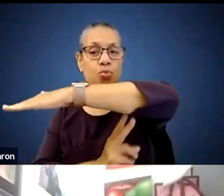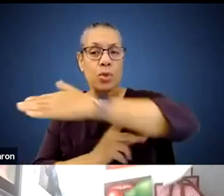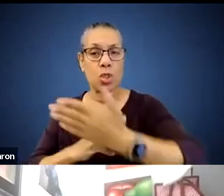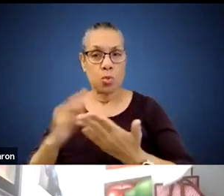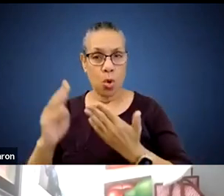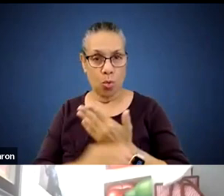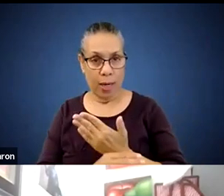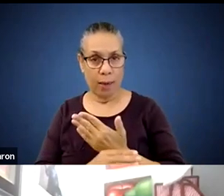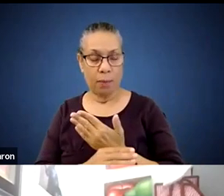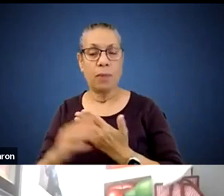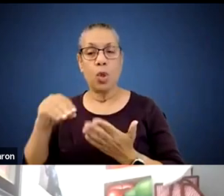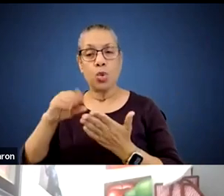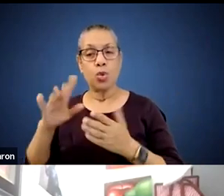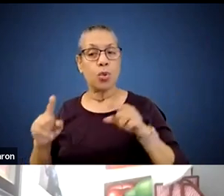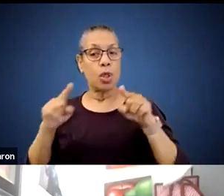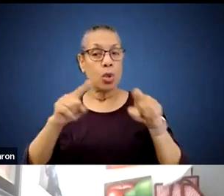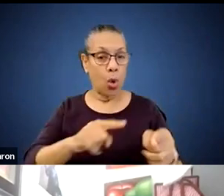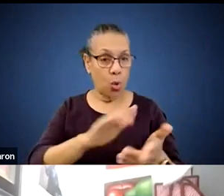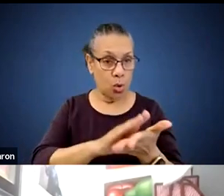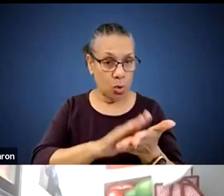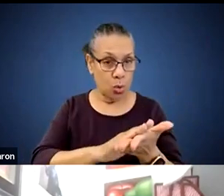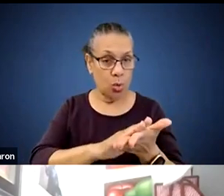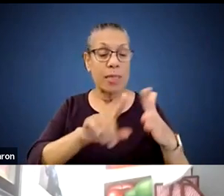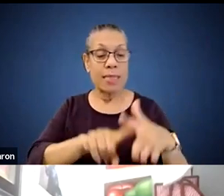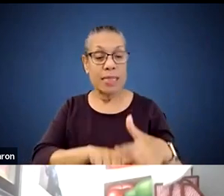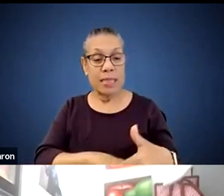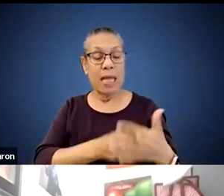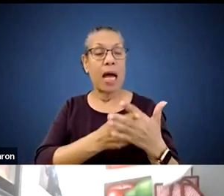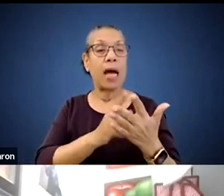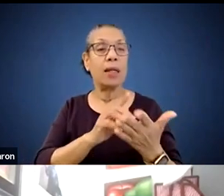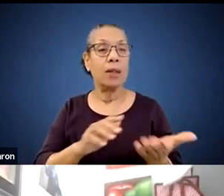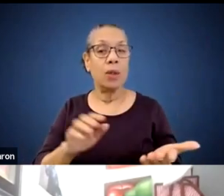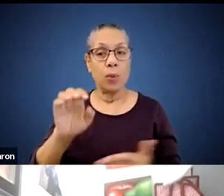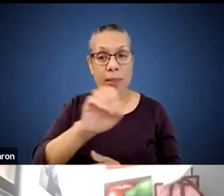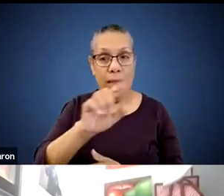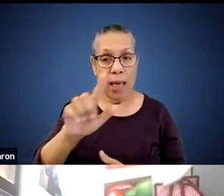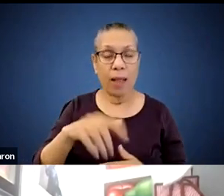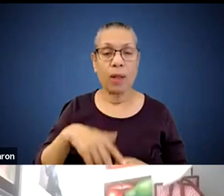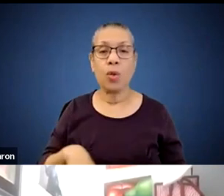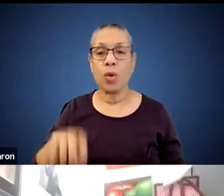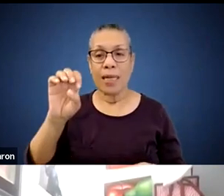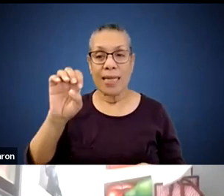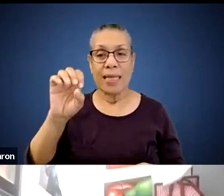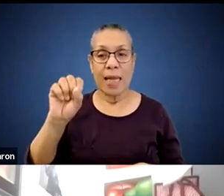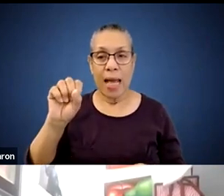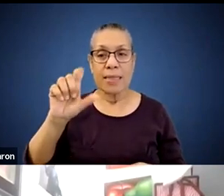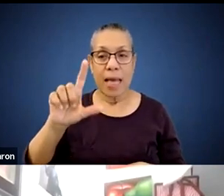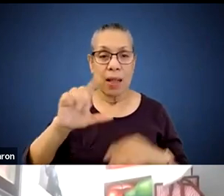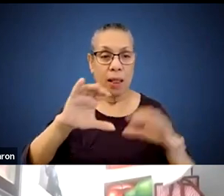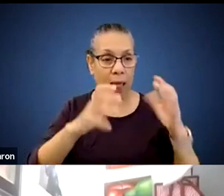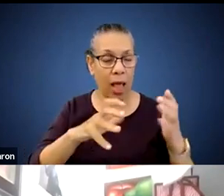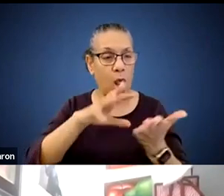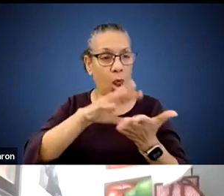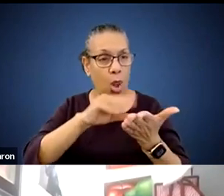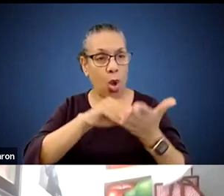in the high school where they're rooted be able to start with their ell or with your ESL classes get some of the basics